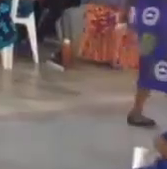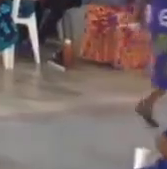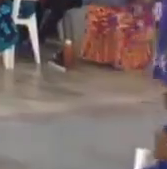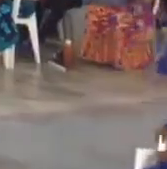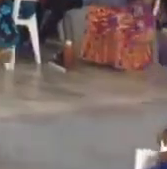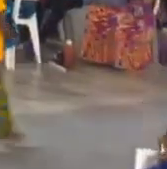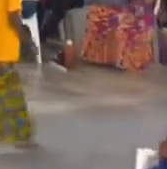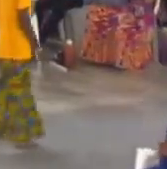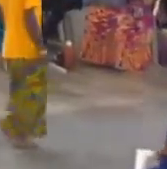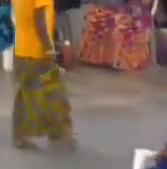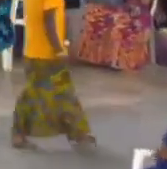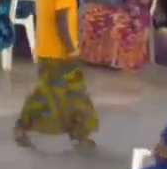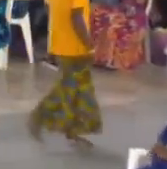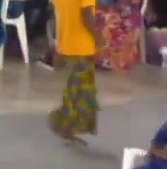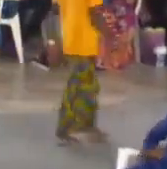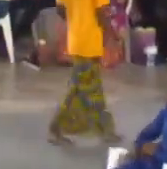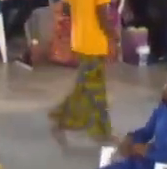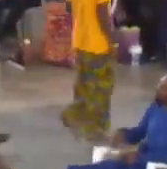And